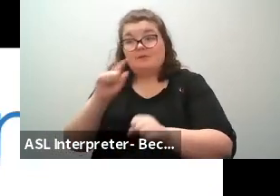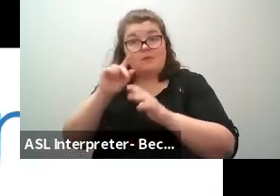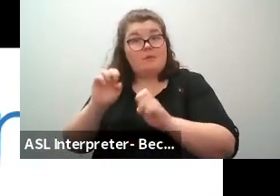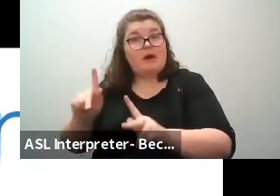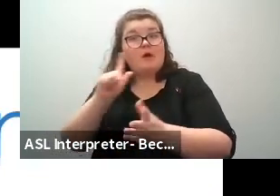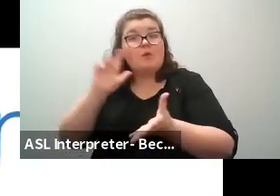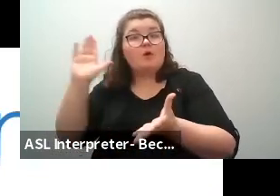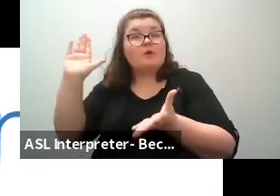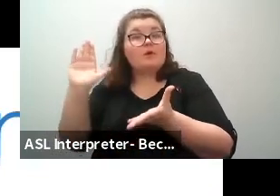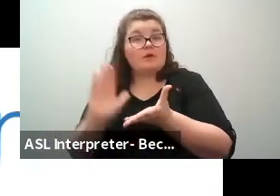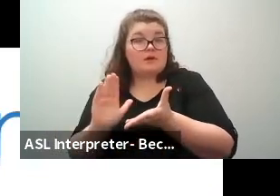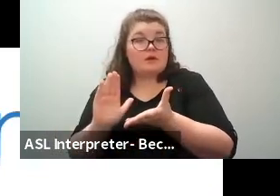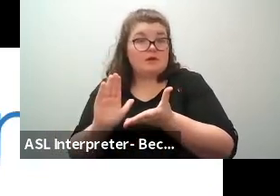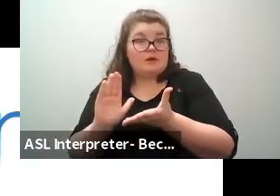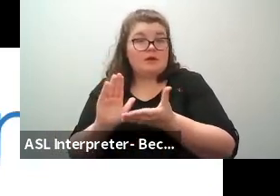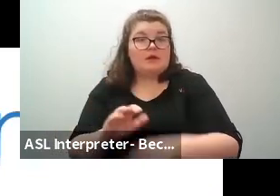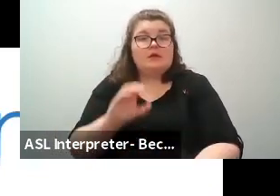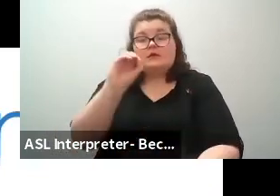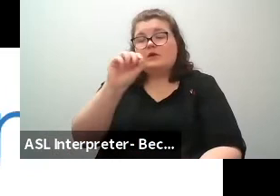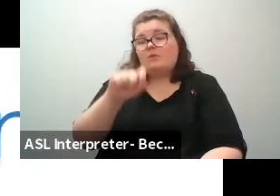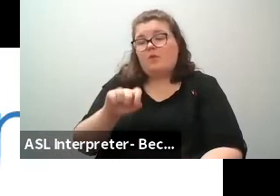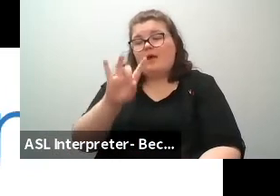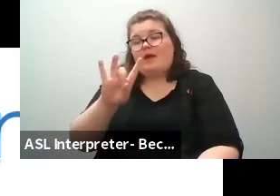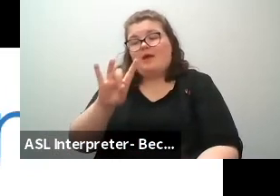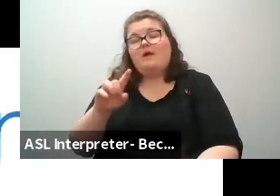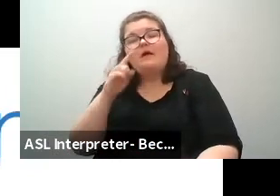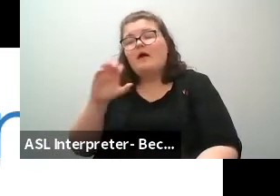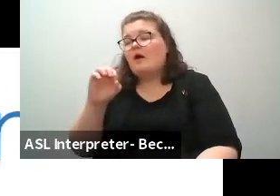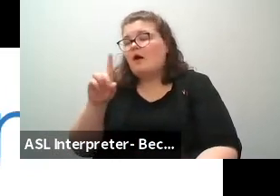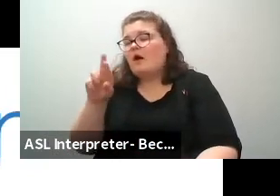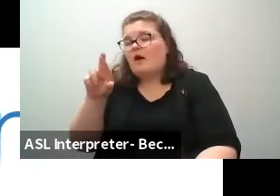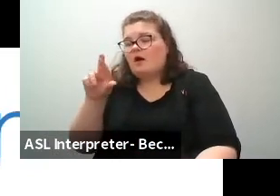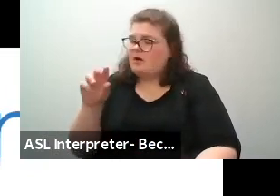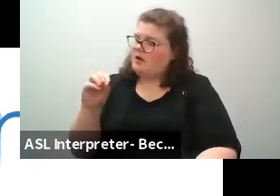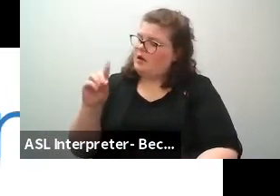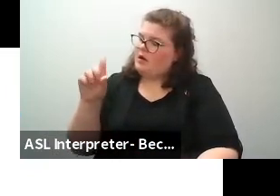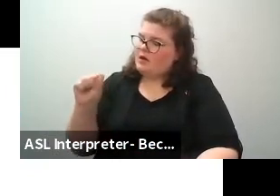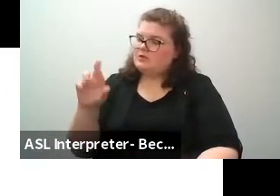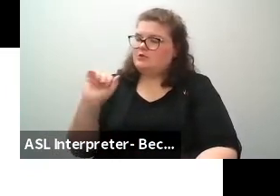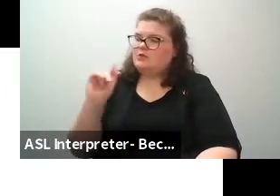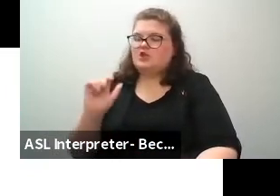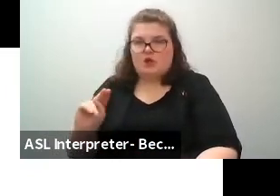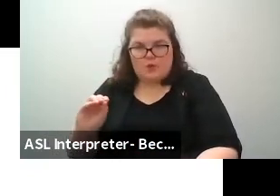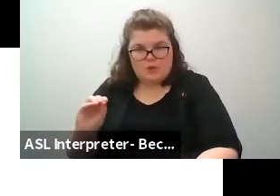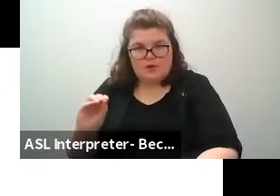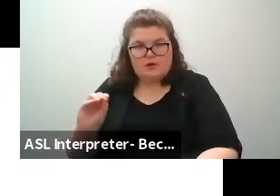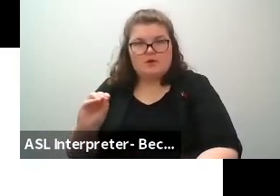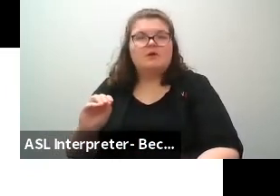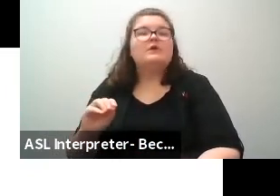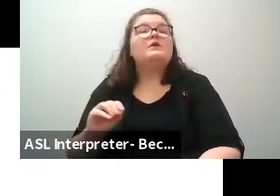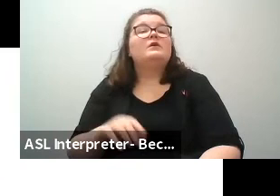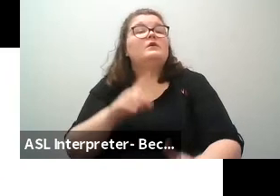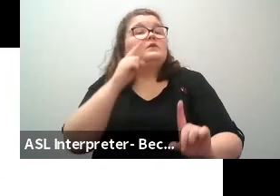with an odds ratio of 0.8 if they received written education at that first visit. Now this, I'm going